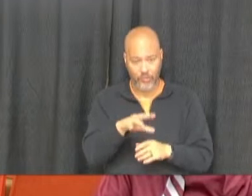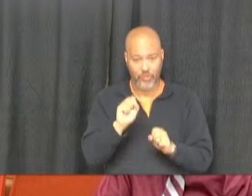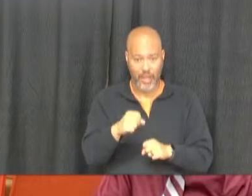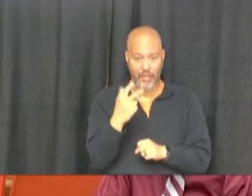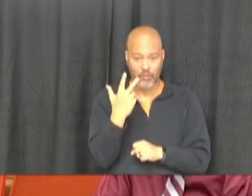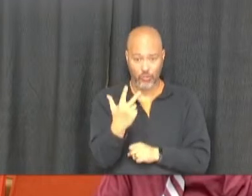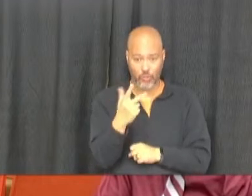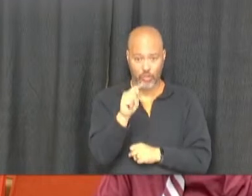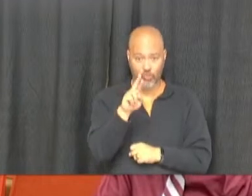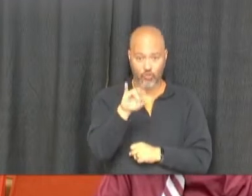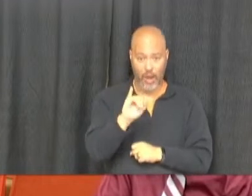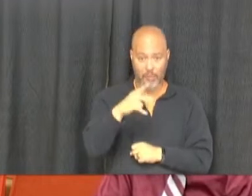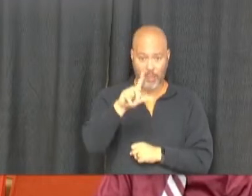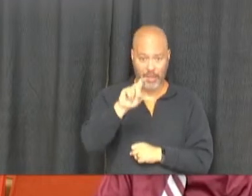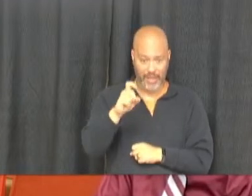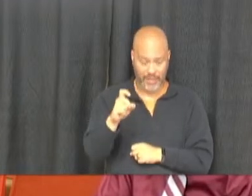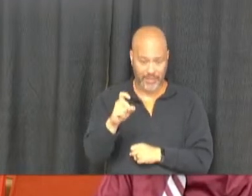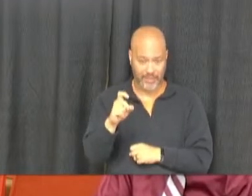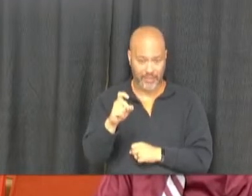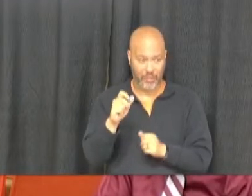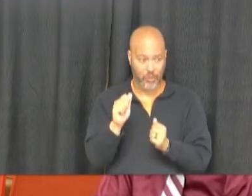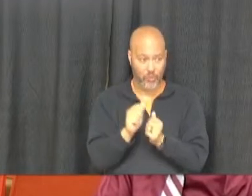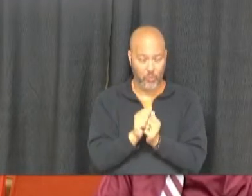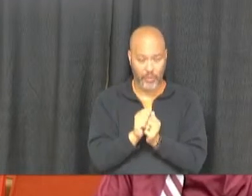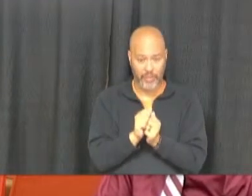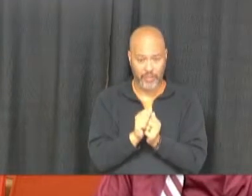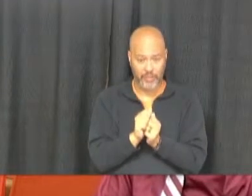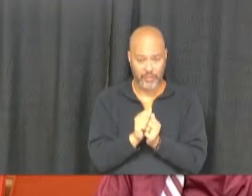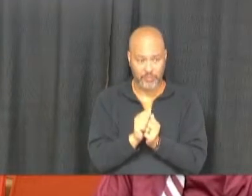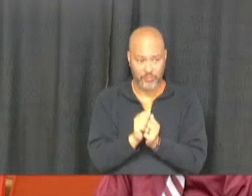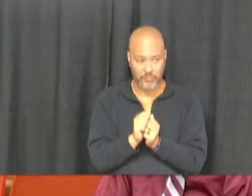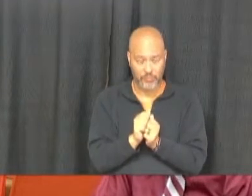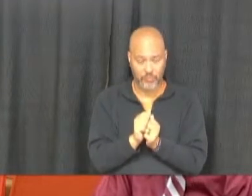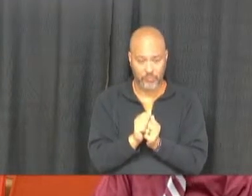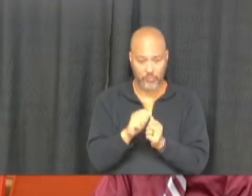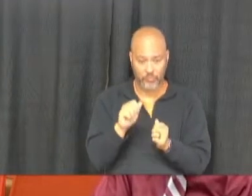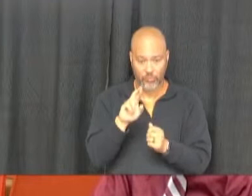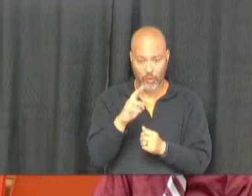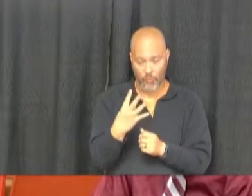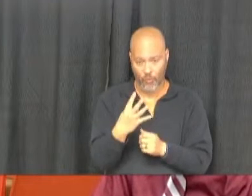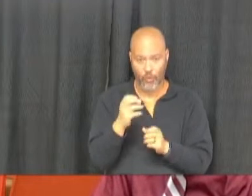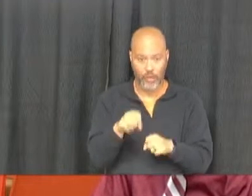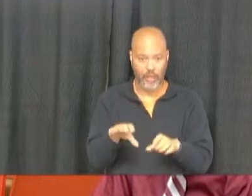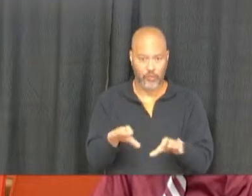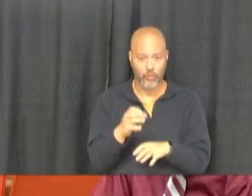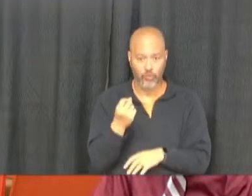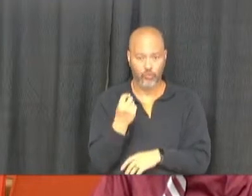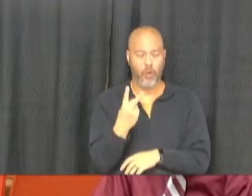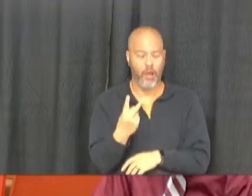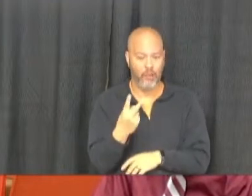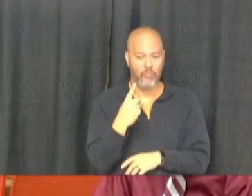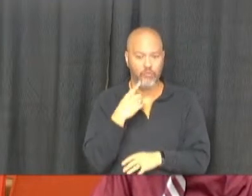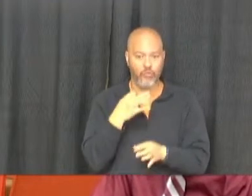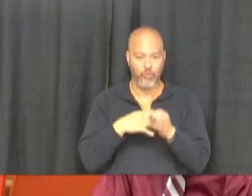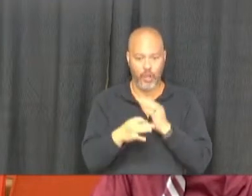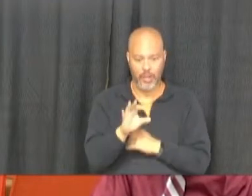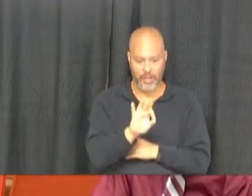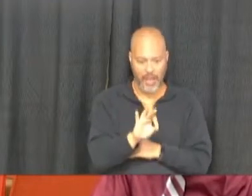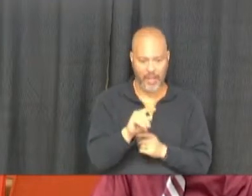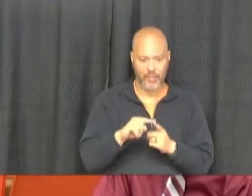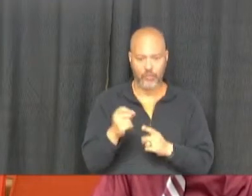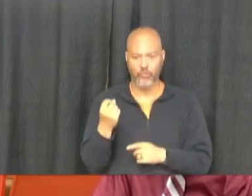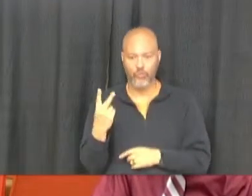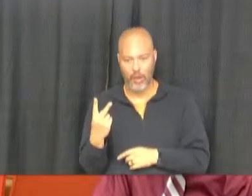3 triplexes. With the acreage in R4, you could do up to 12 units. So you're really trading 9 to